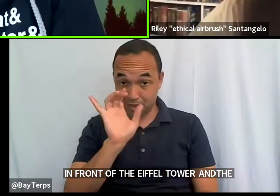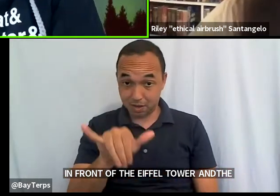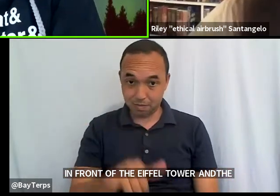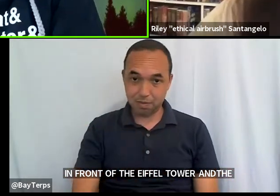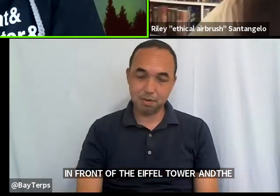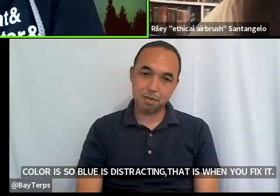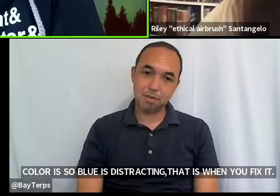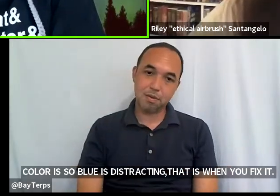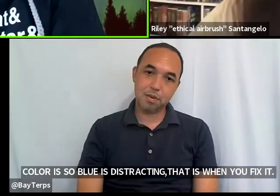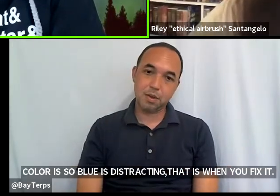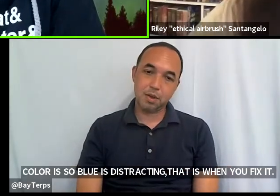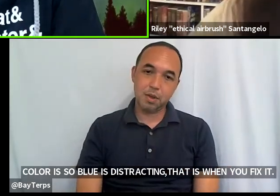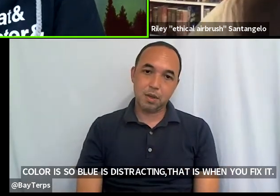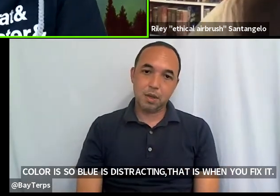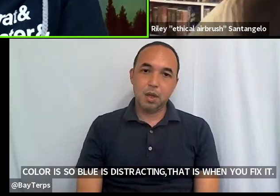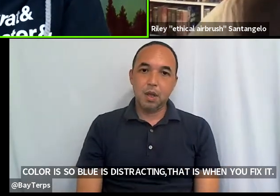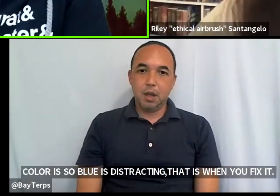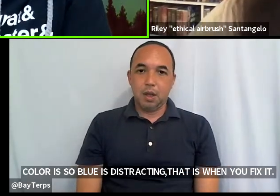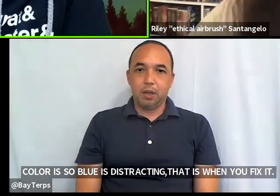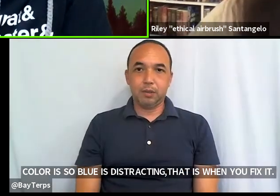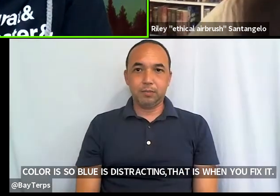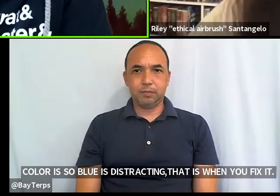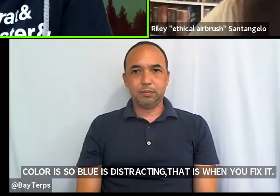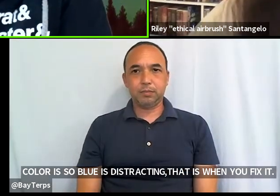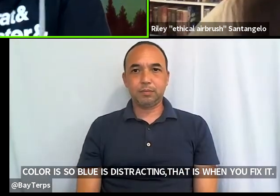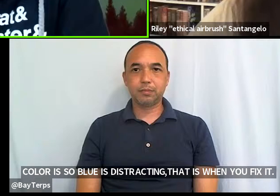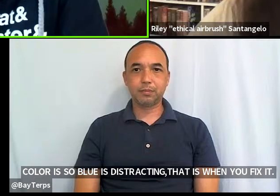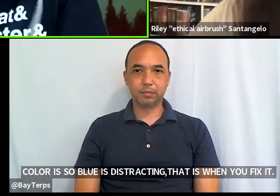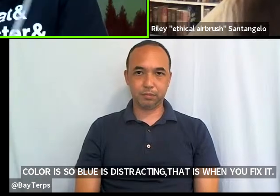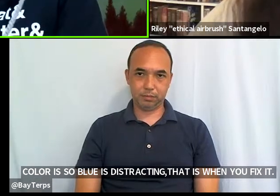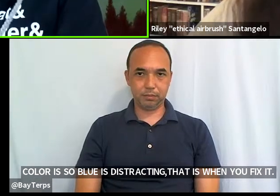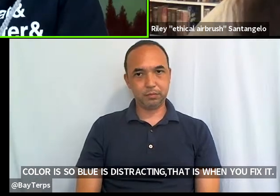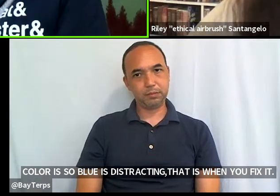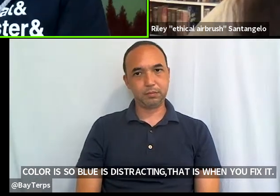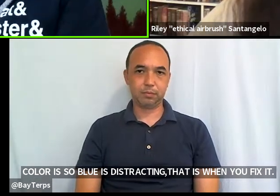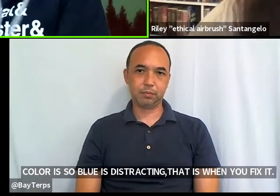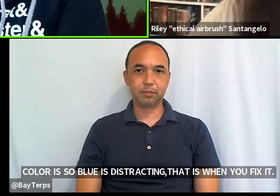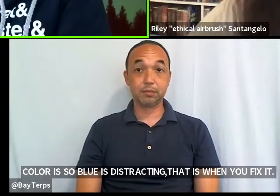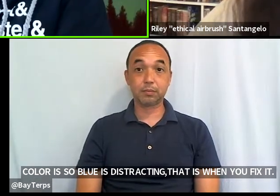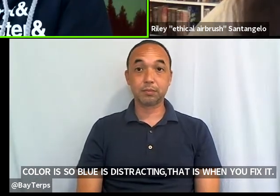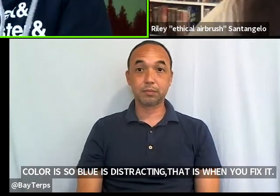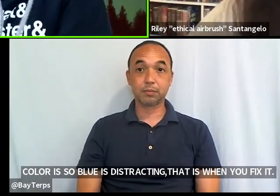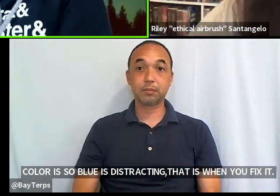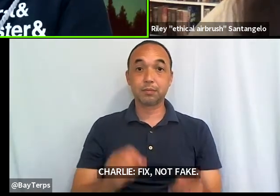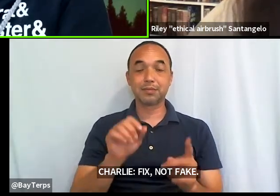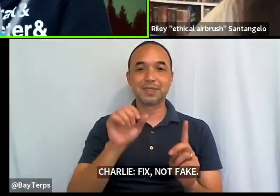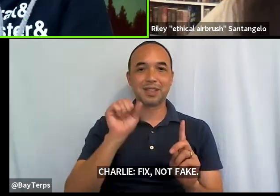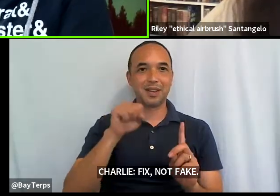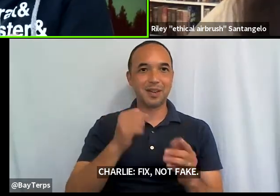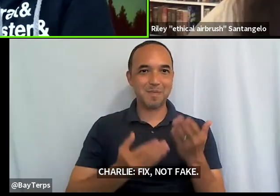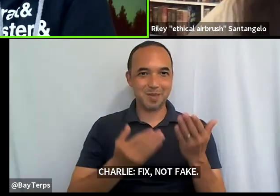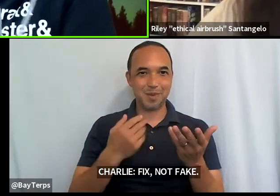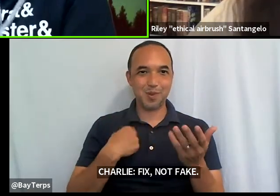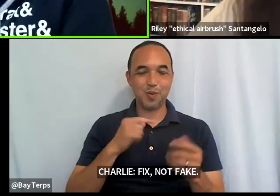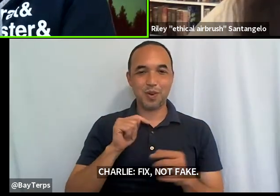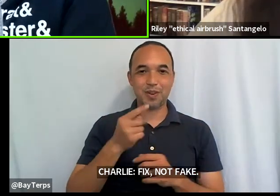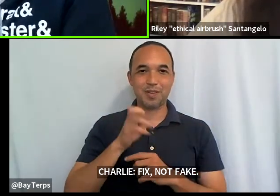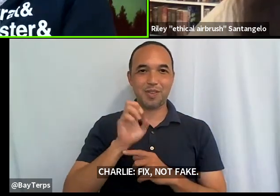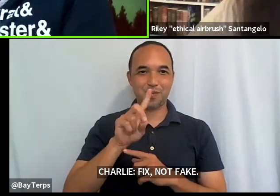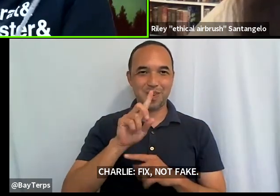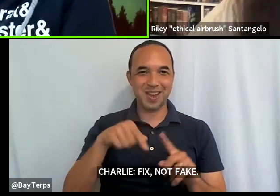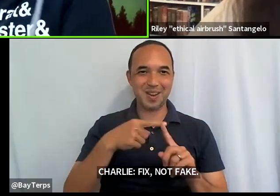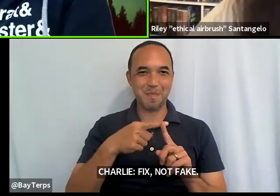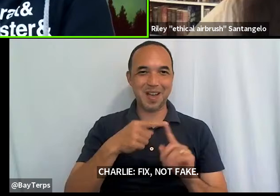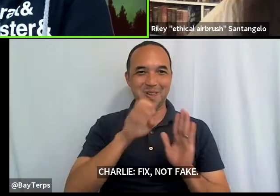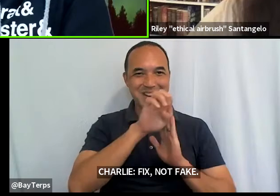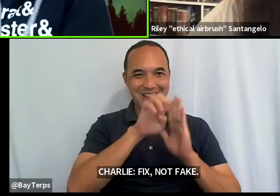But removing there's a bit of I think you may want to do a thread at some point about ethical airbrushing. There's a